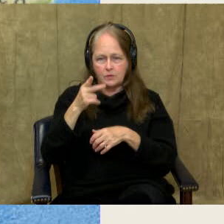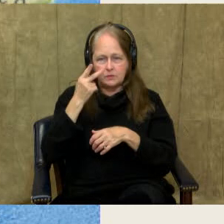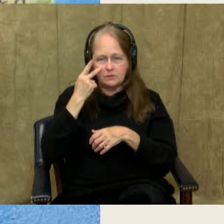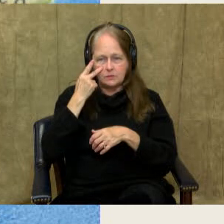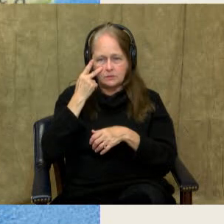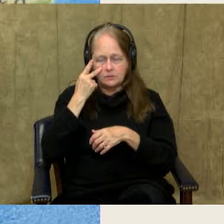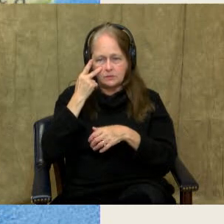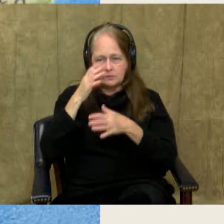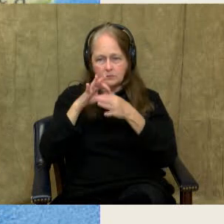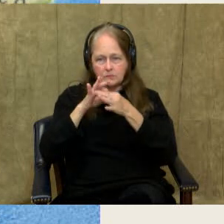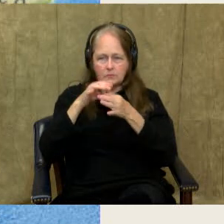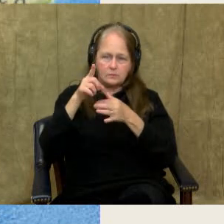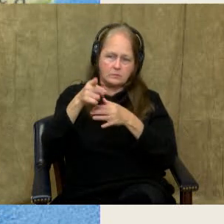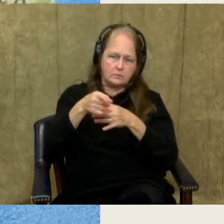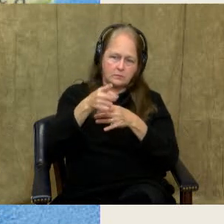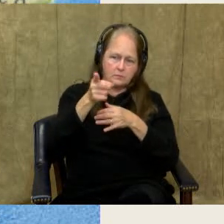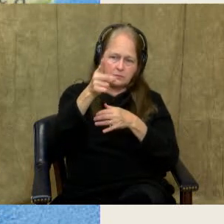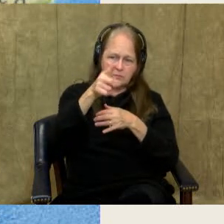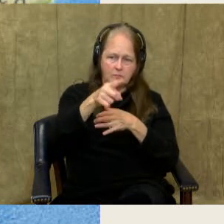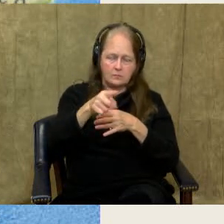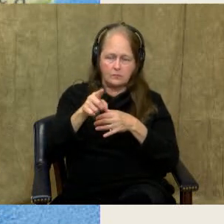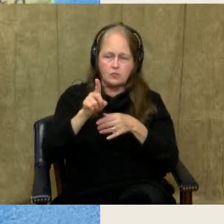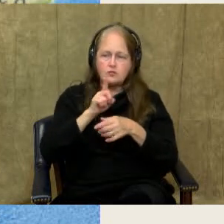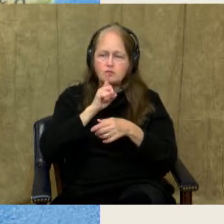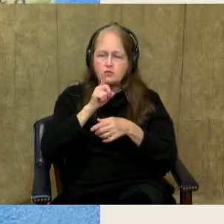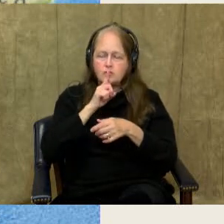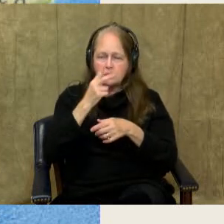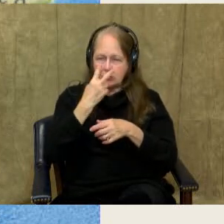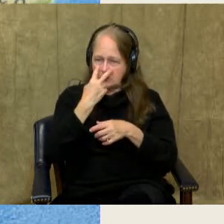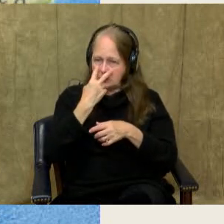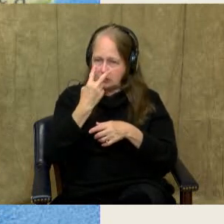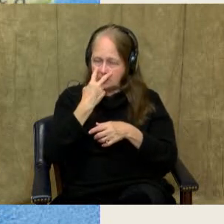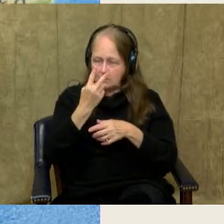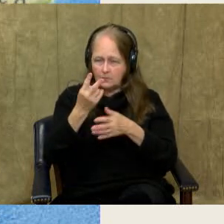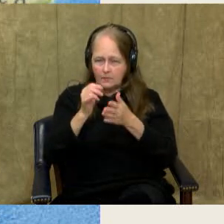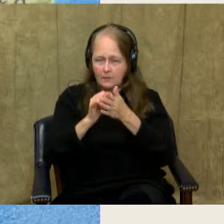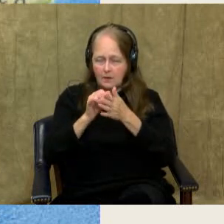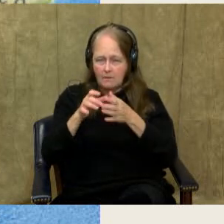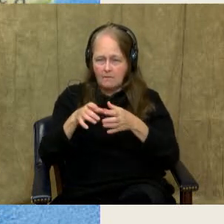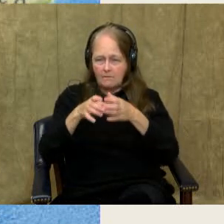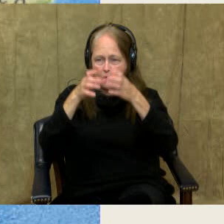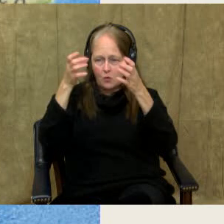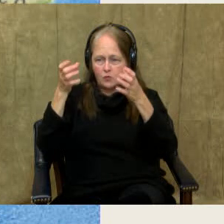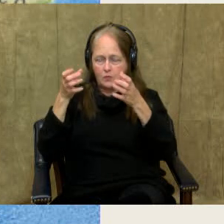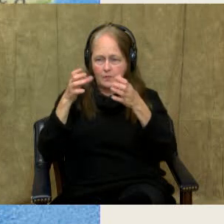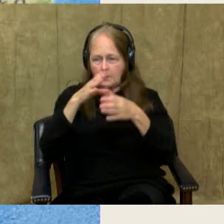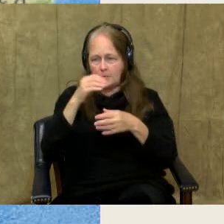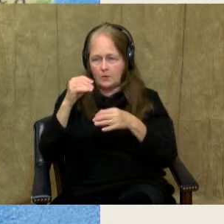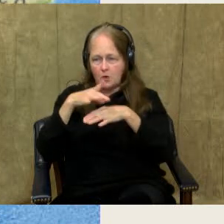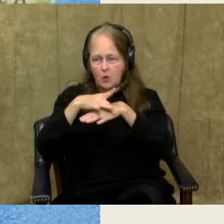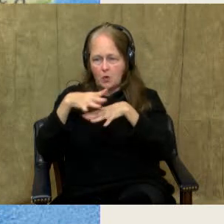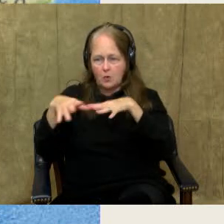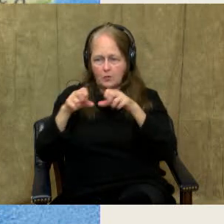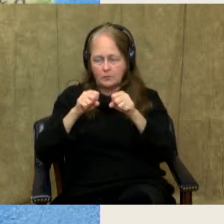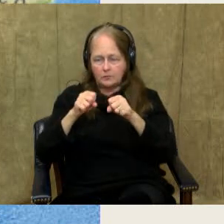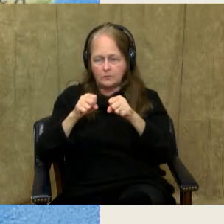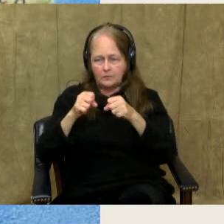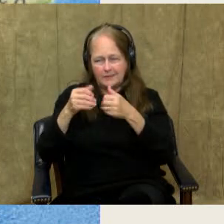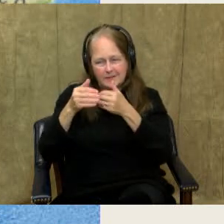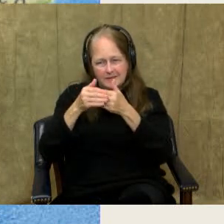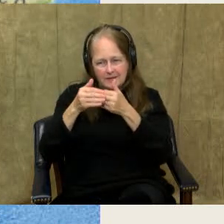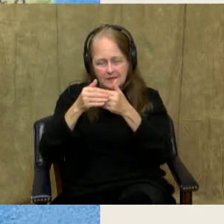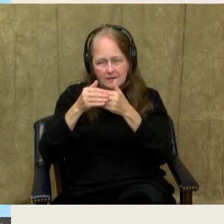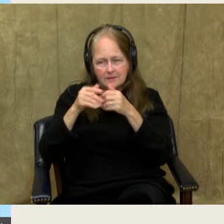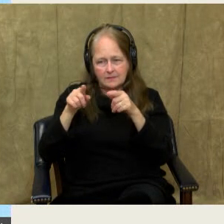a correlation? Okay, you can really see how those volcanic eruptions and earthquakes are located in the